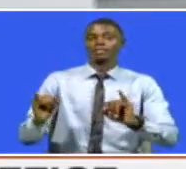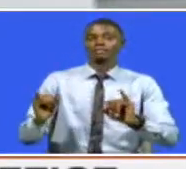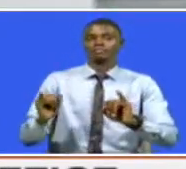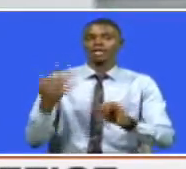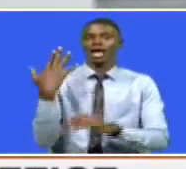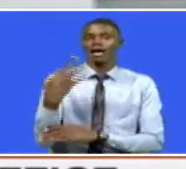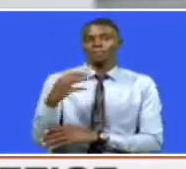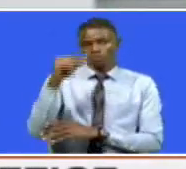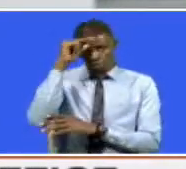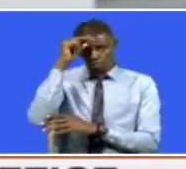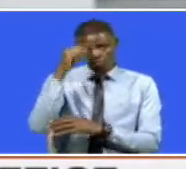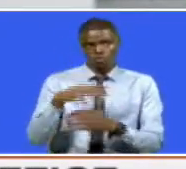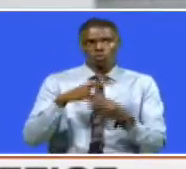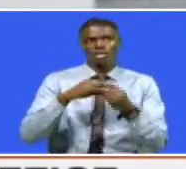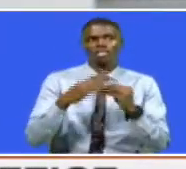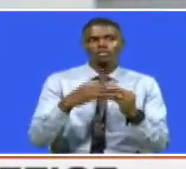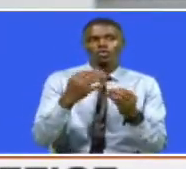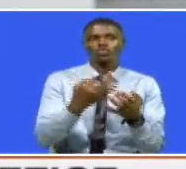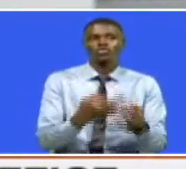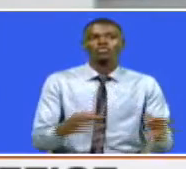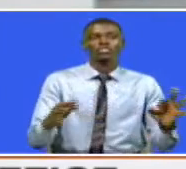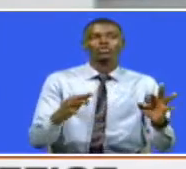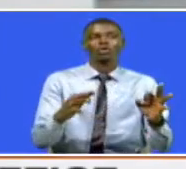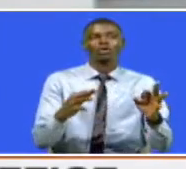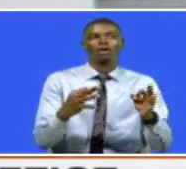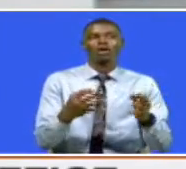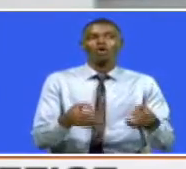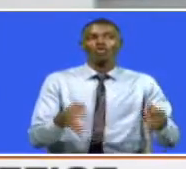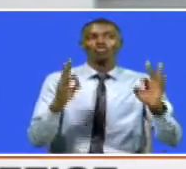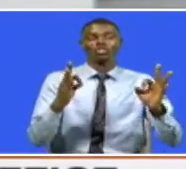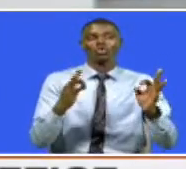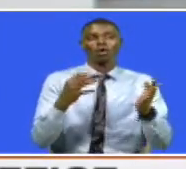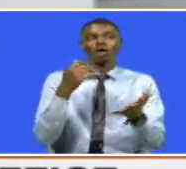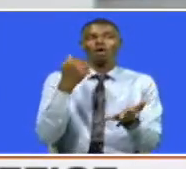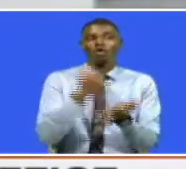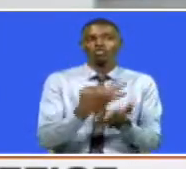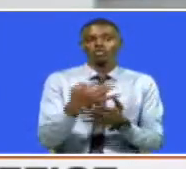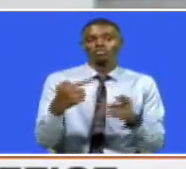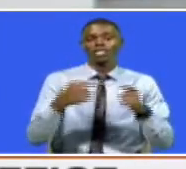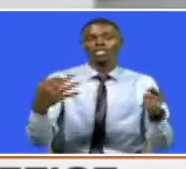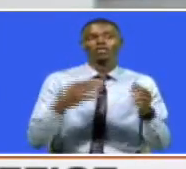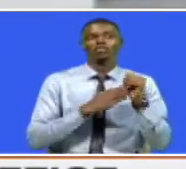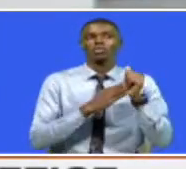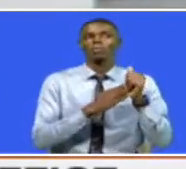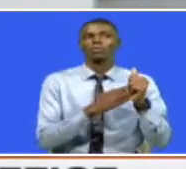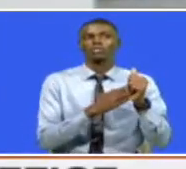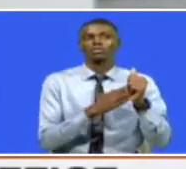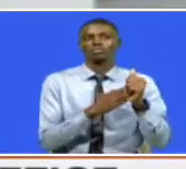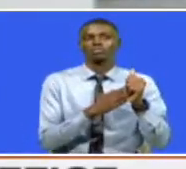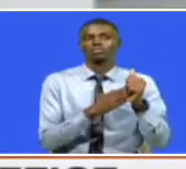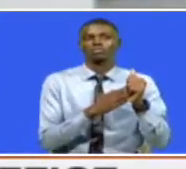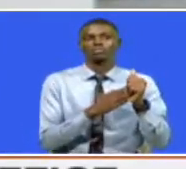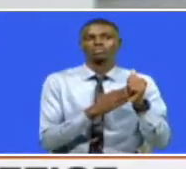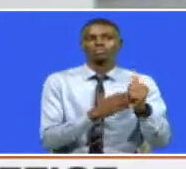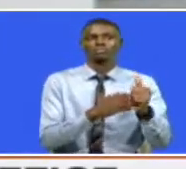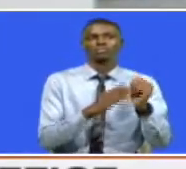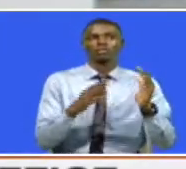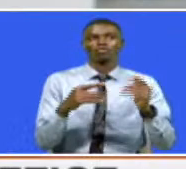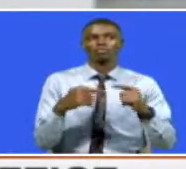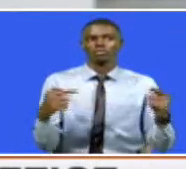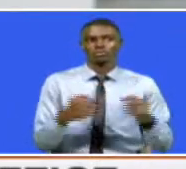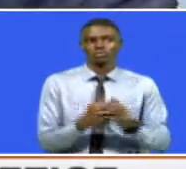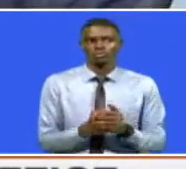this one, the creation of an official office of the leader of official opposition, what other... There's also the issue